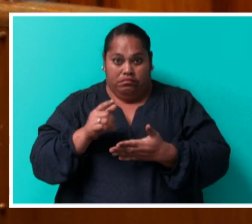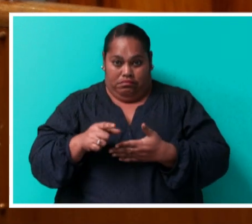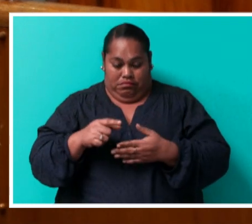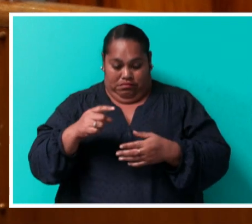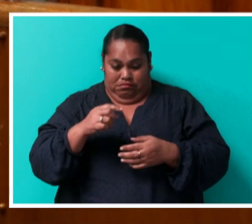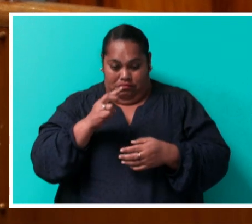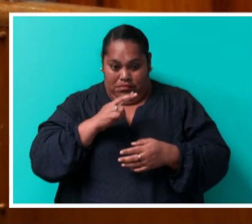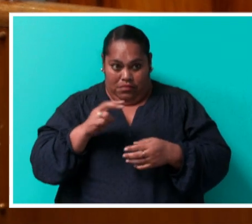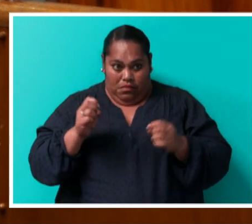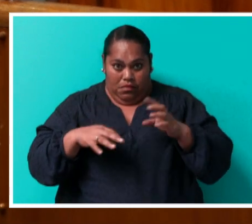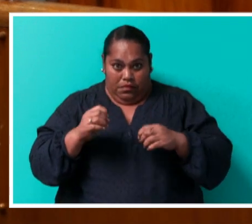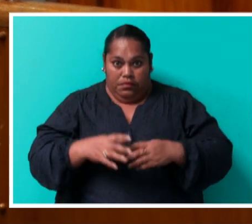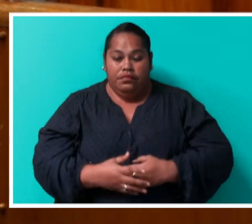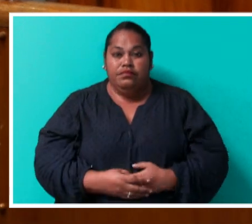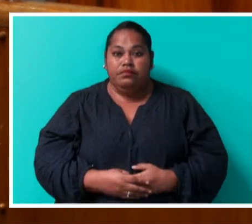and cooperation.